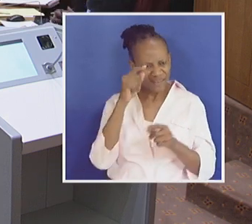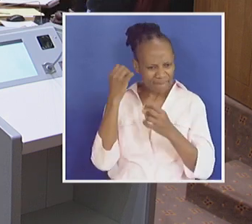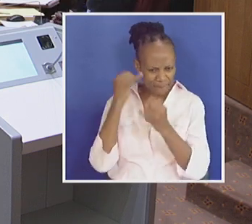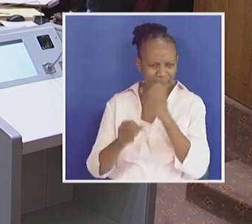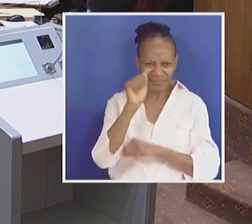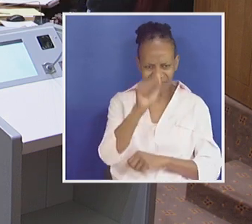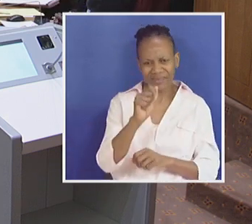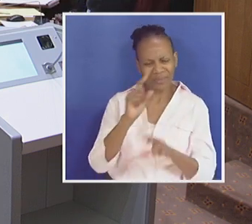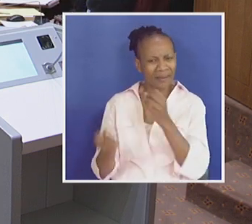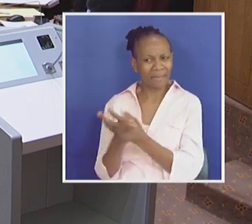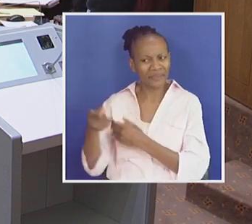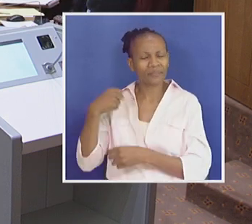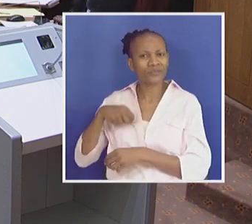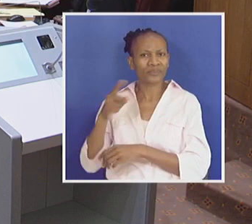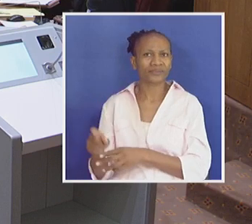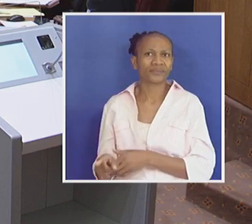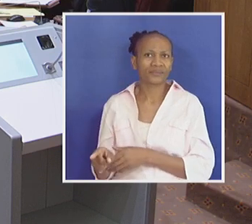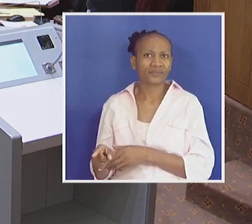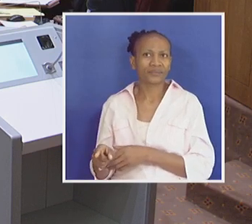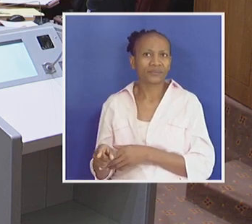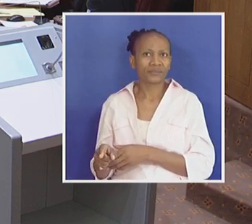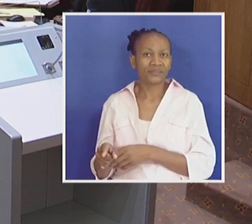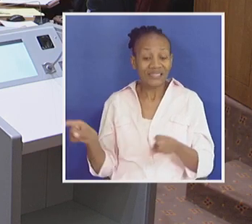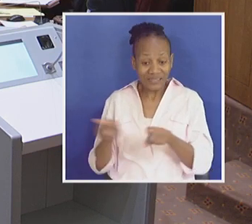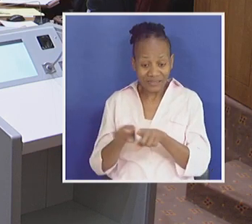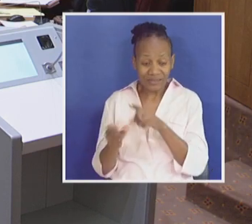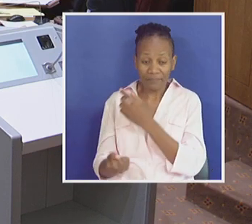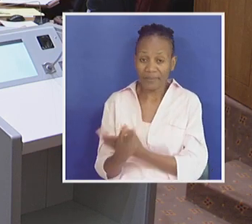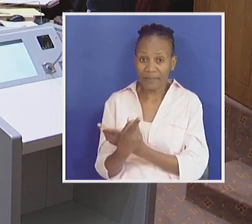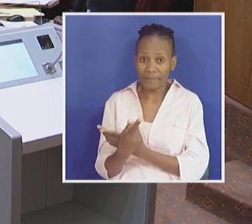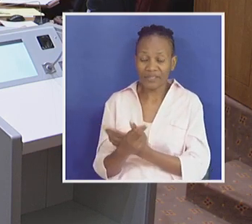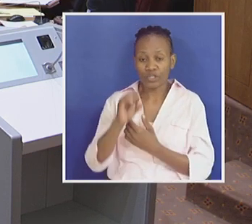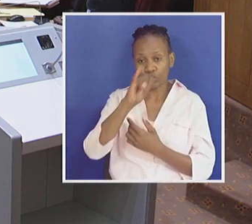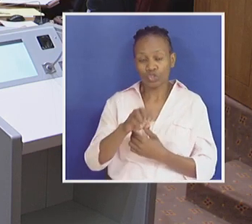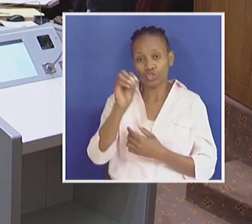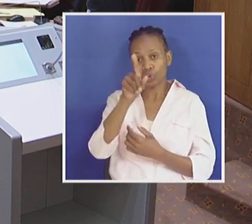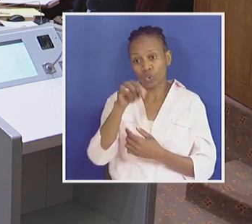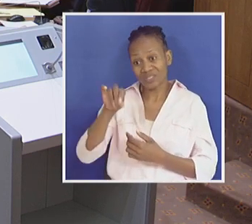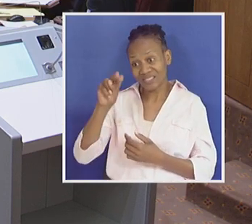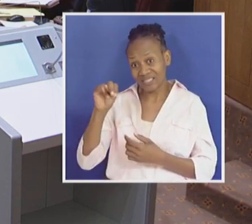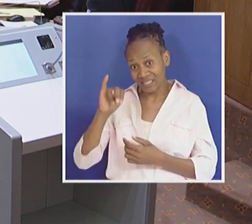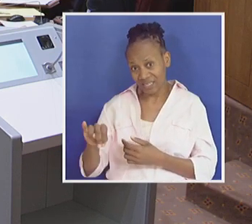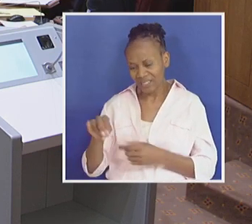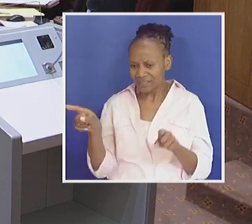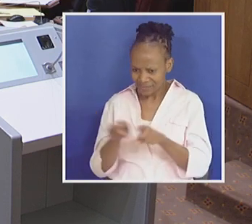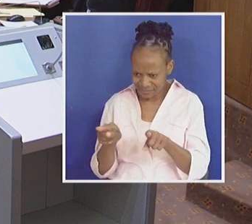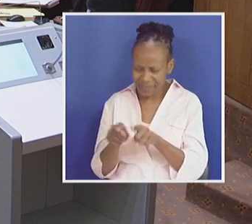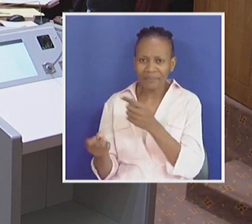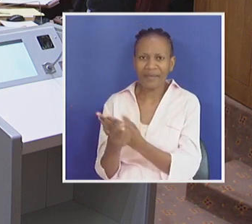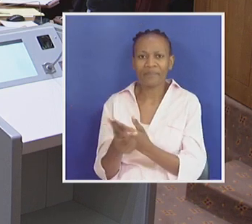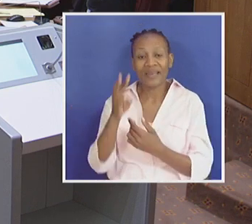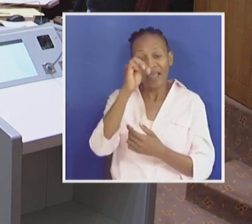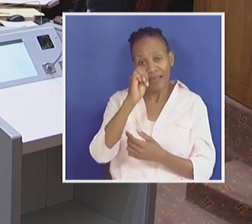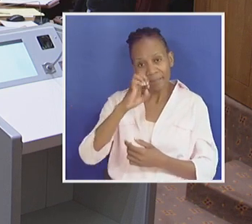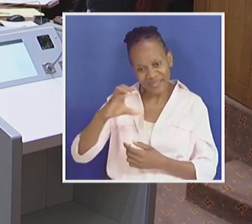dissolution. Ironically, when faced with a similar scenario in Josini, where there was also a hung council, the MEC